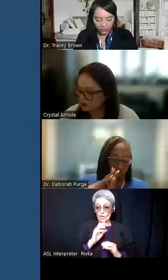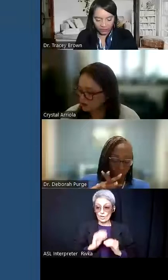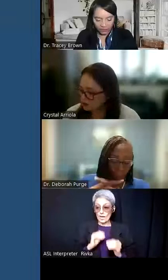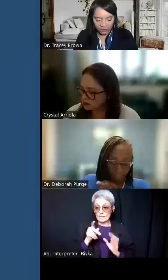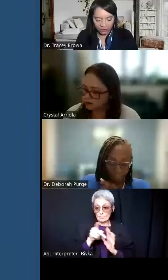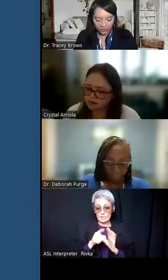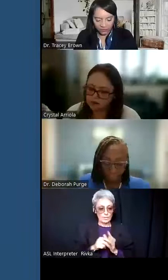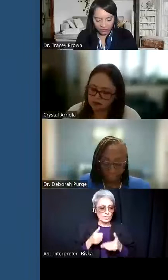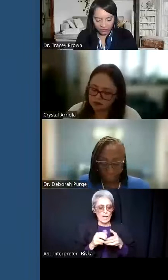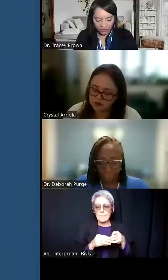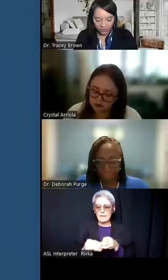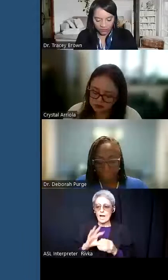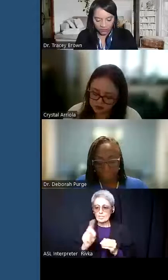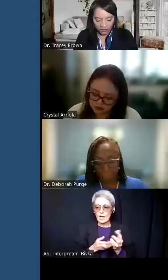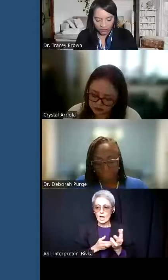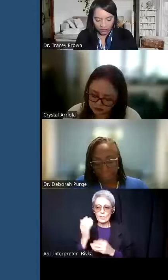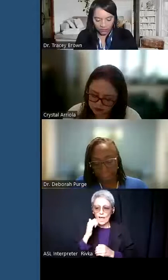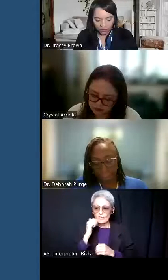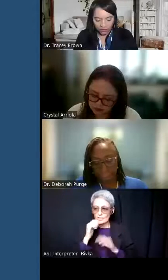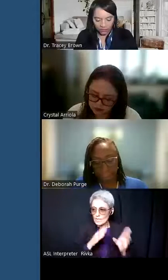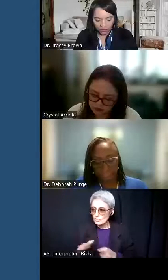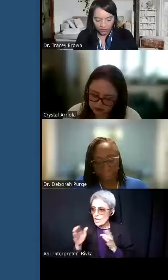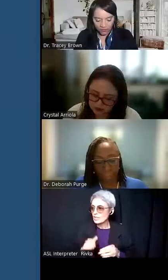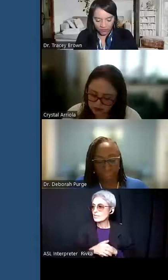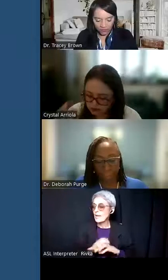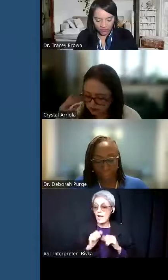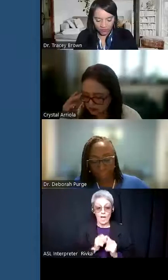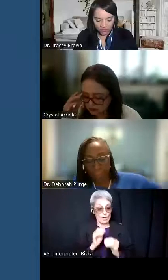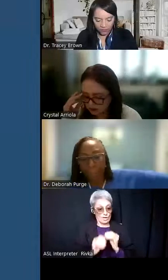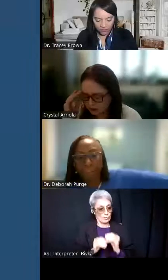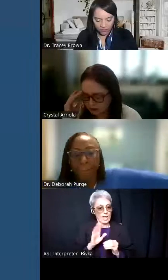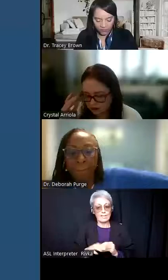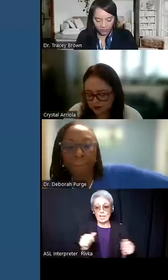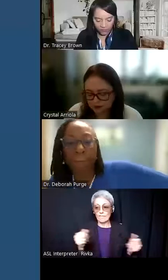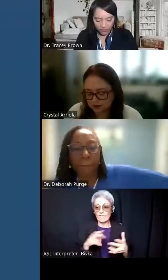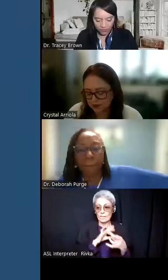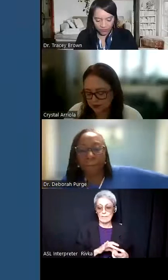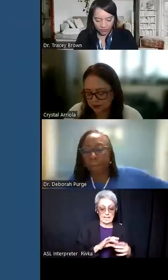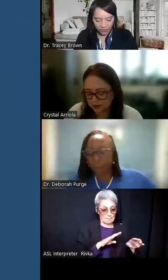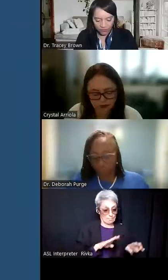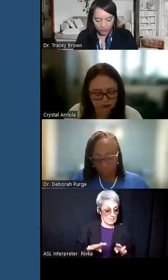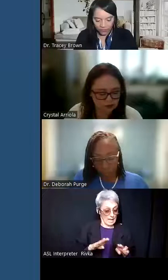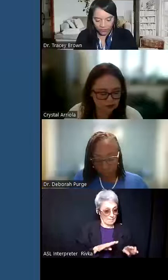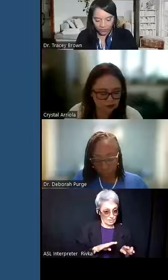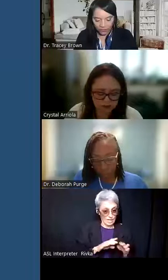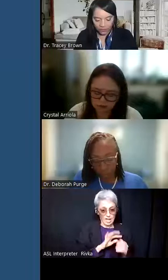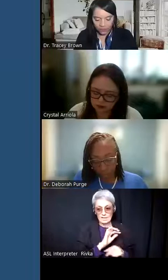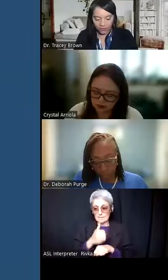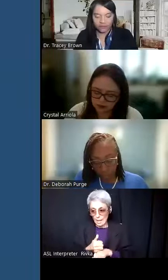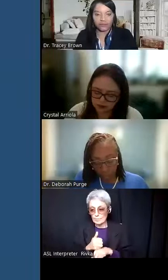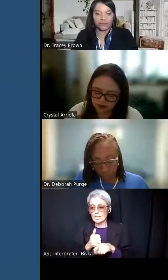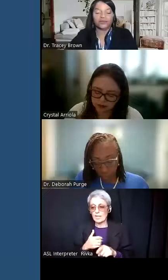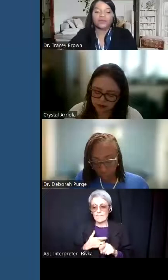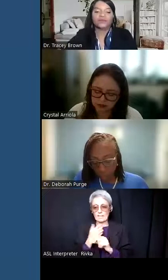guide a child through day-to-day strategies by correcting fear-based behaviors and establishing felt safety, helping a